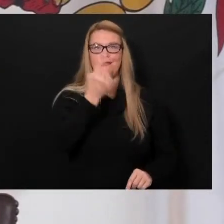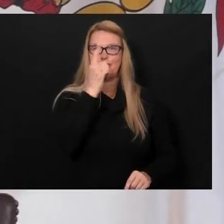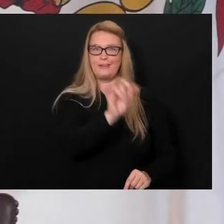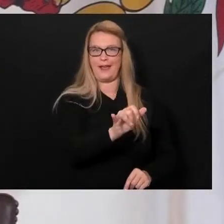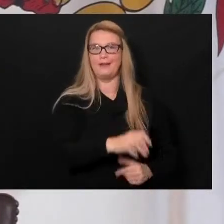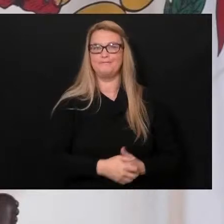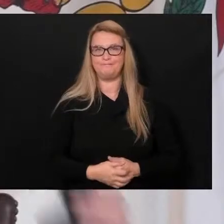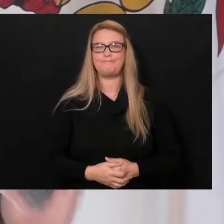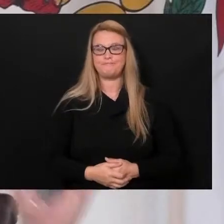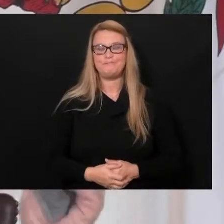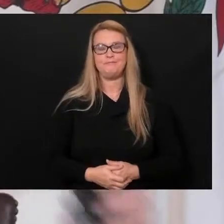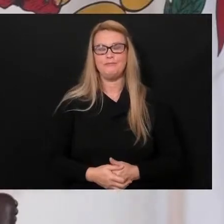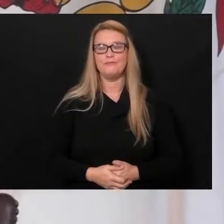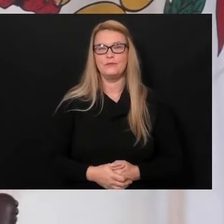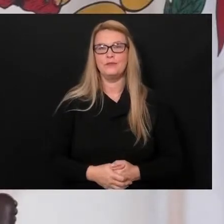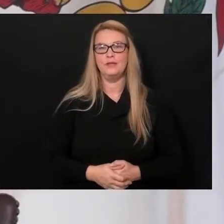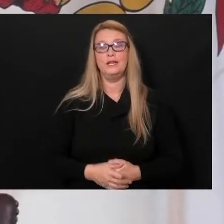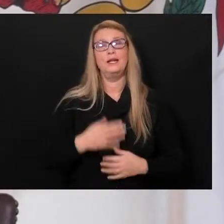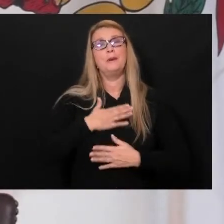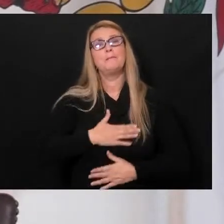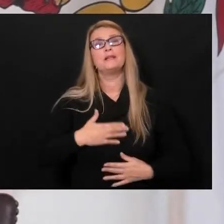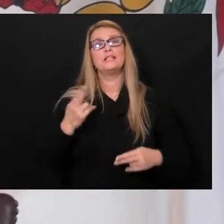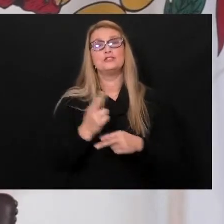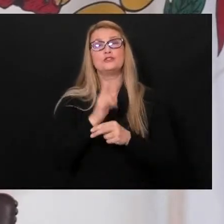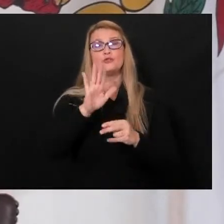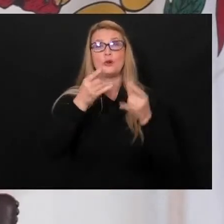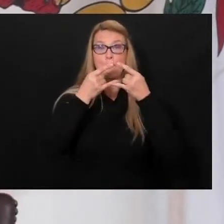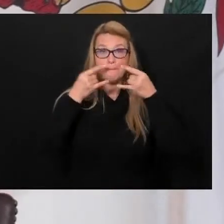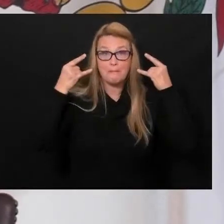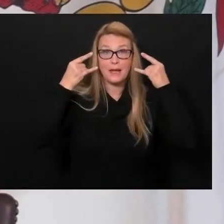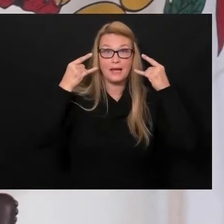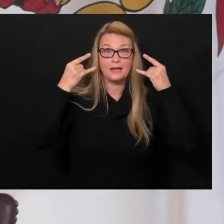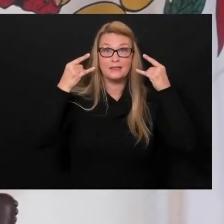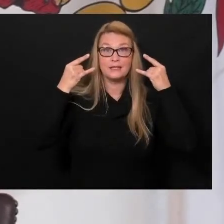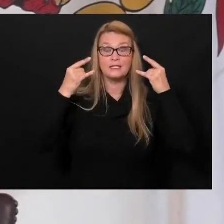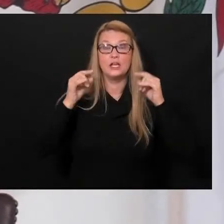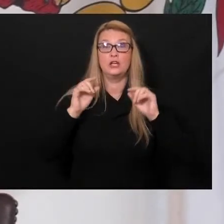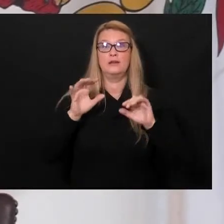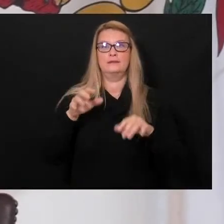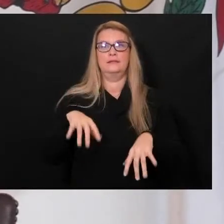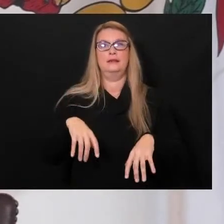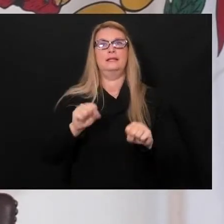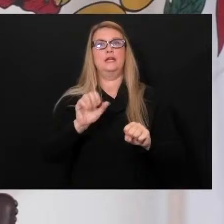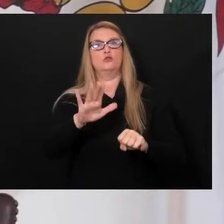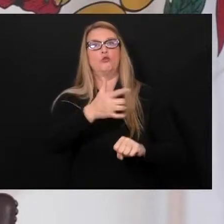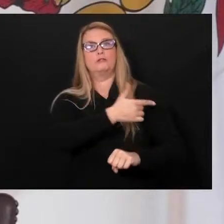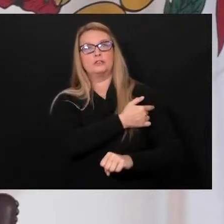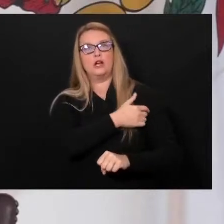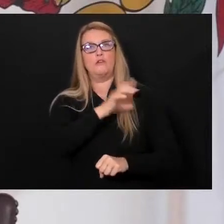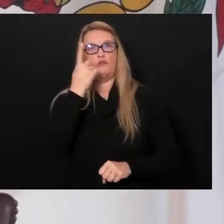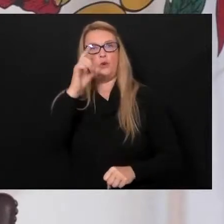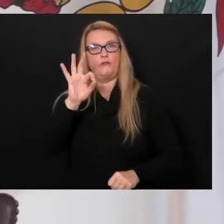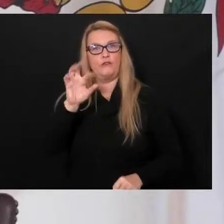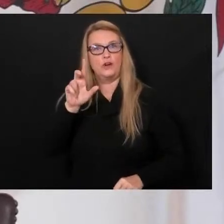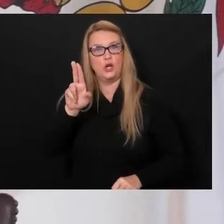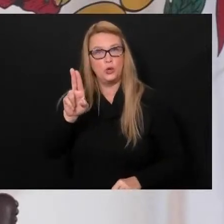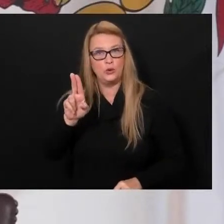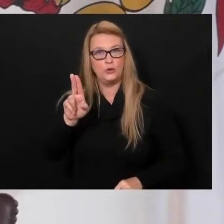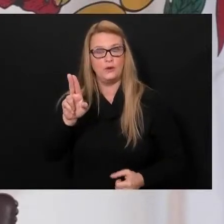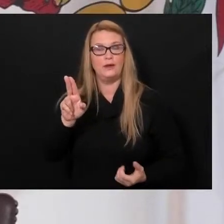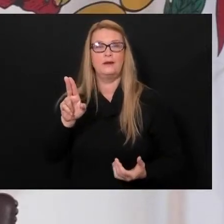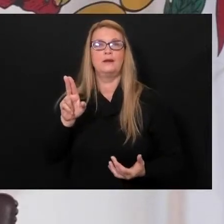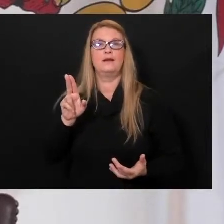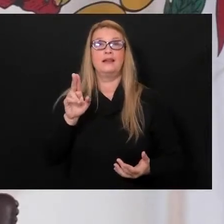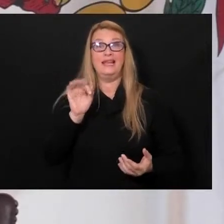I've said this over and over: wear your face mask, get your flu vaccine shot. Absolutely, if you